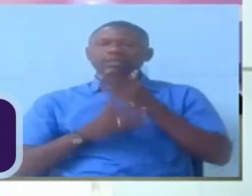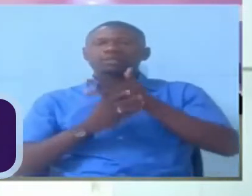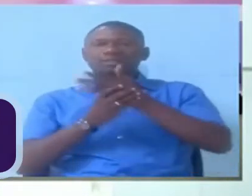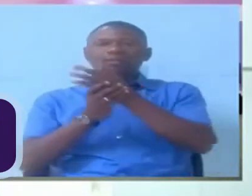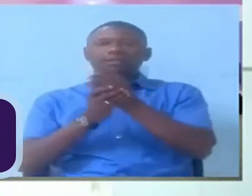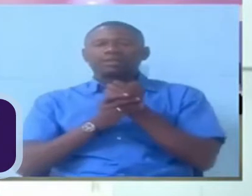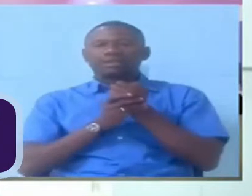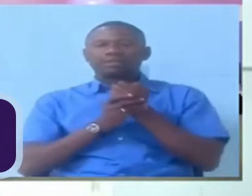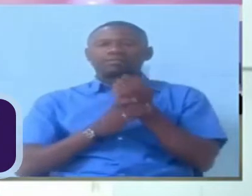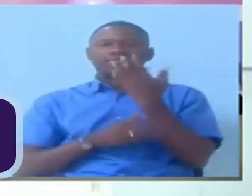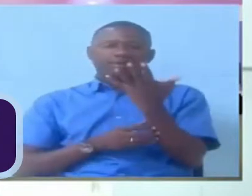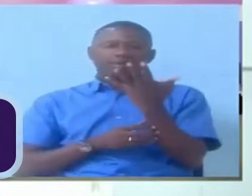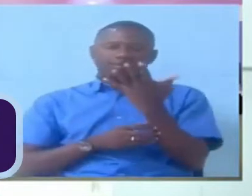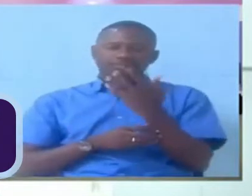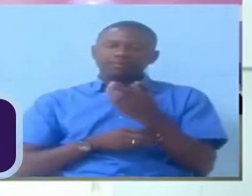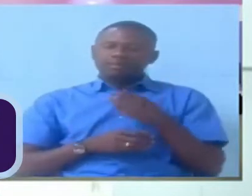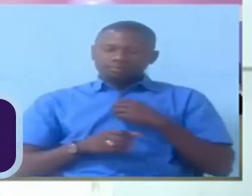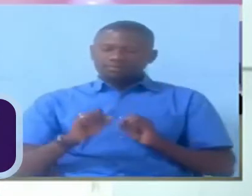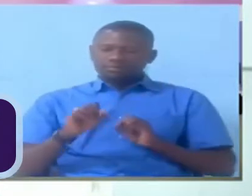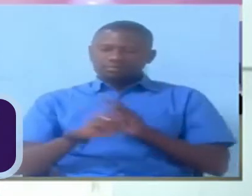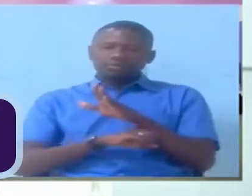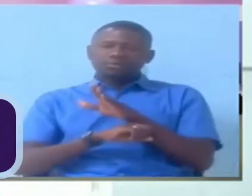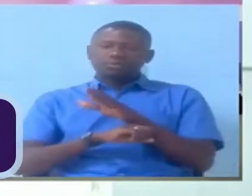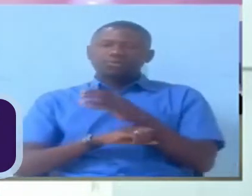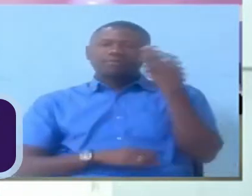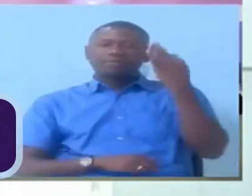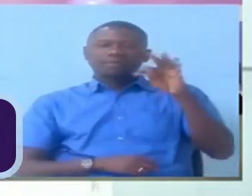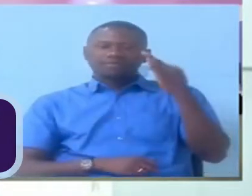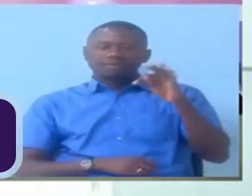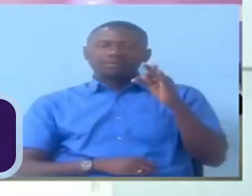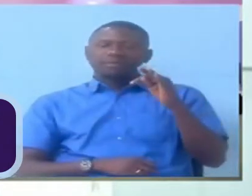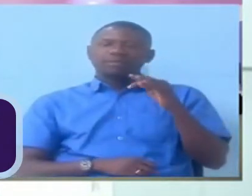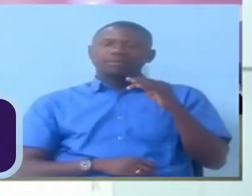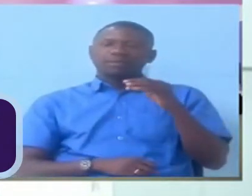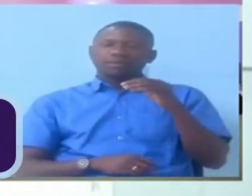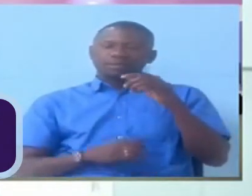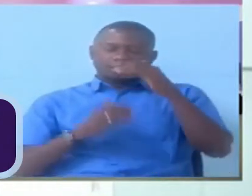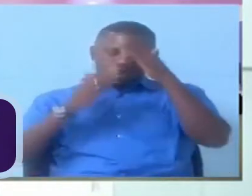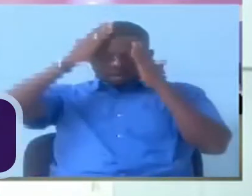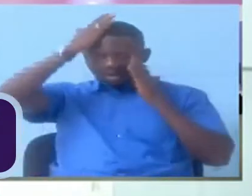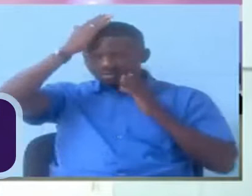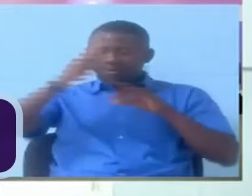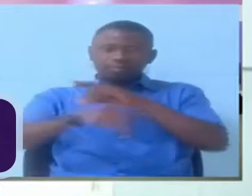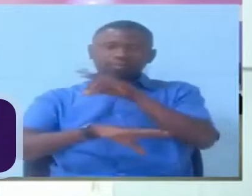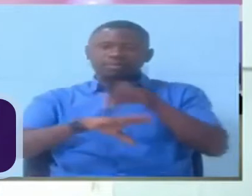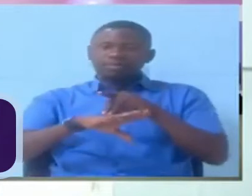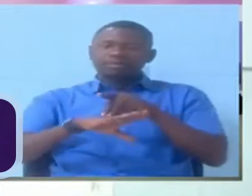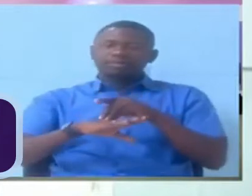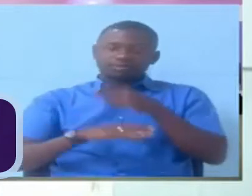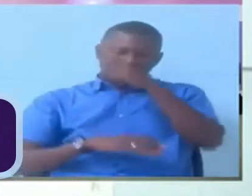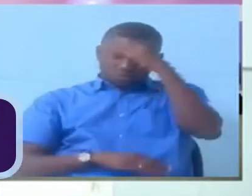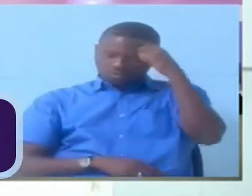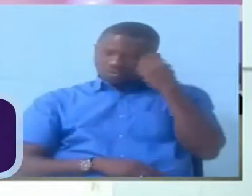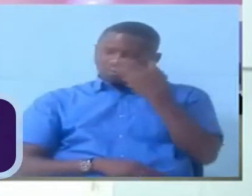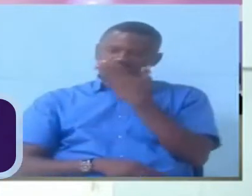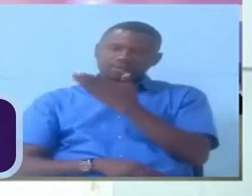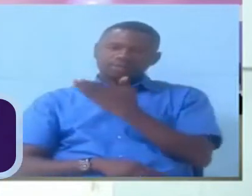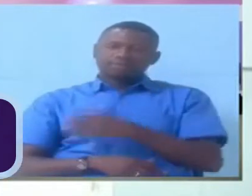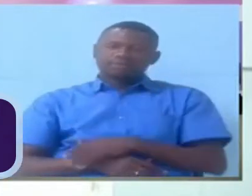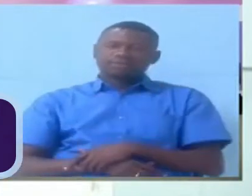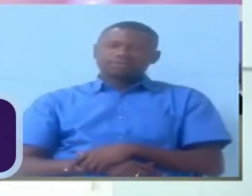samba Charlie Company le commonly known as mobile gendarmerie ka fole mobile gendarmerie wole menu gendarmerie la bunda